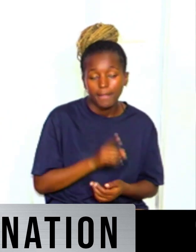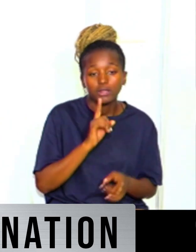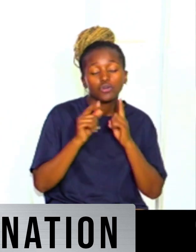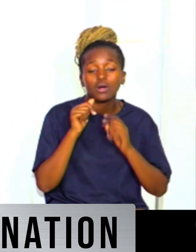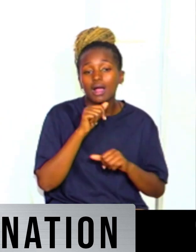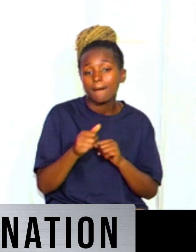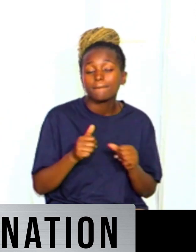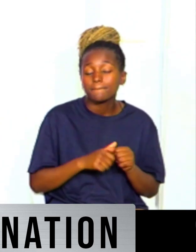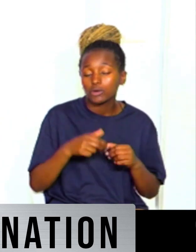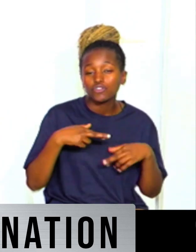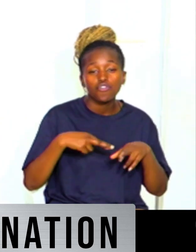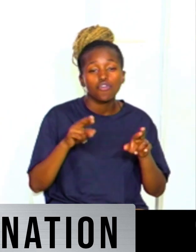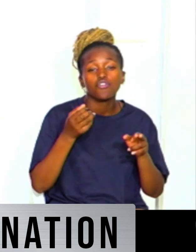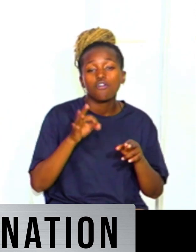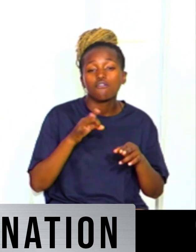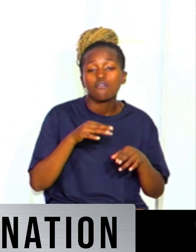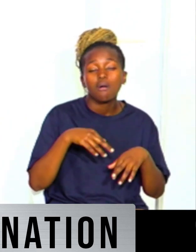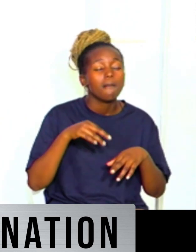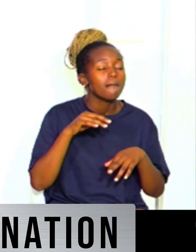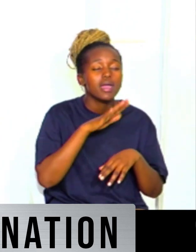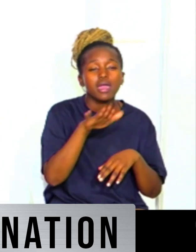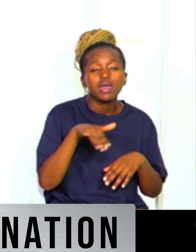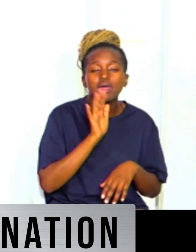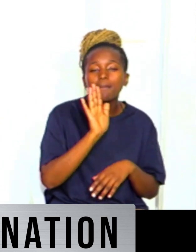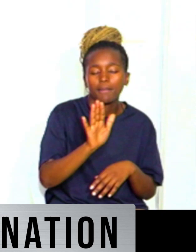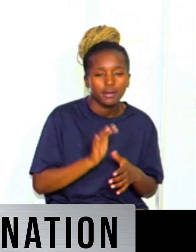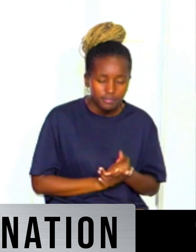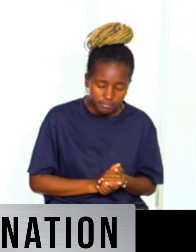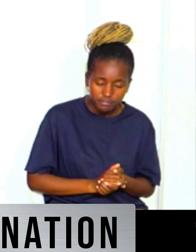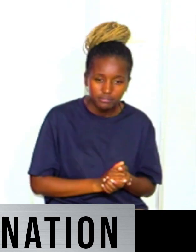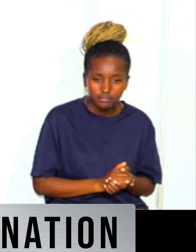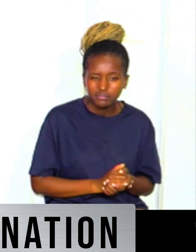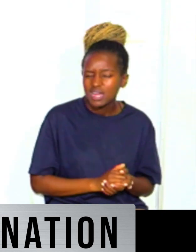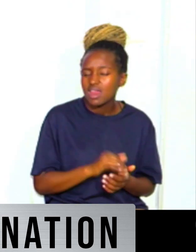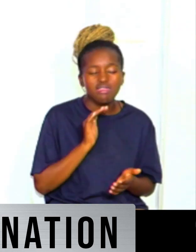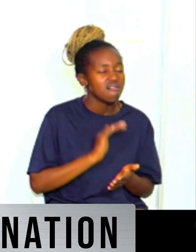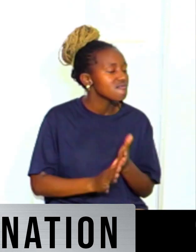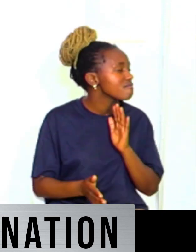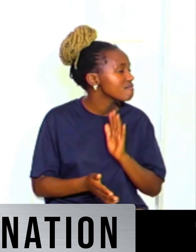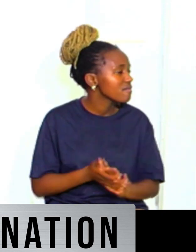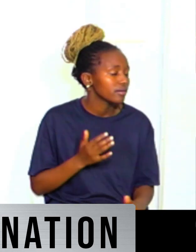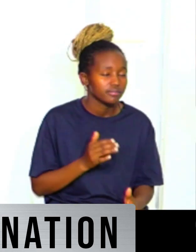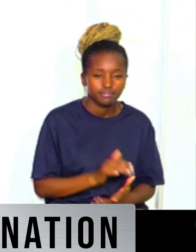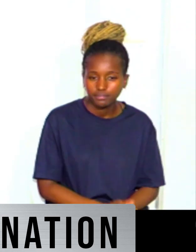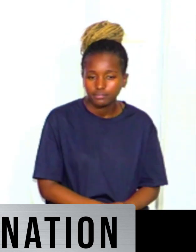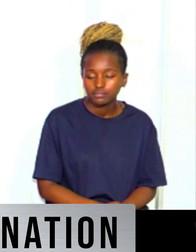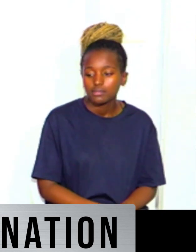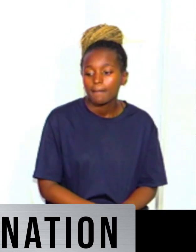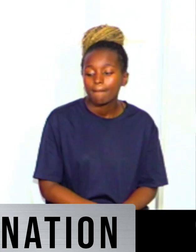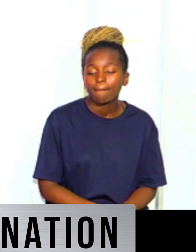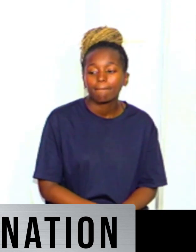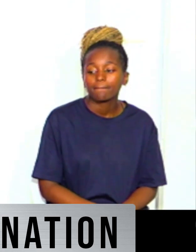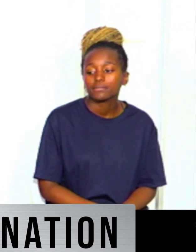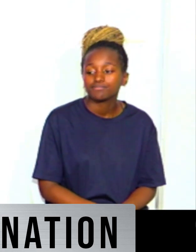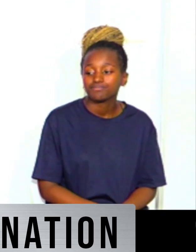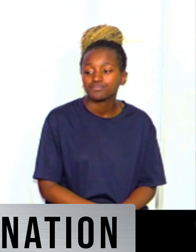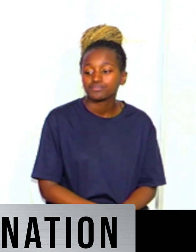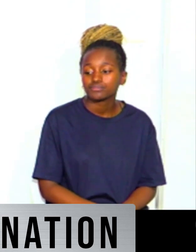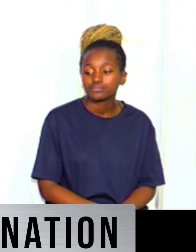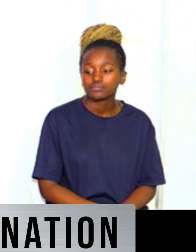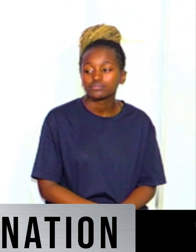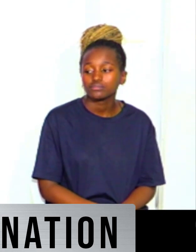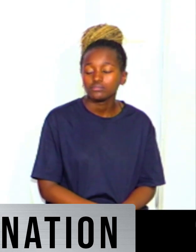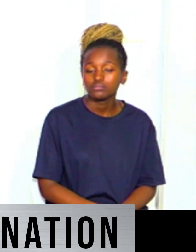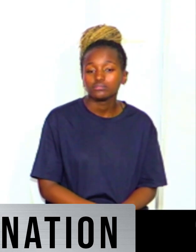Mimi kama MP tafadhali munitolee pesa niende nitengenezee watu wa kwetu barabara. Doesn't make sense. I think if you go to YouTube today